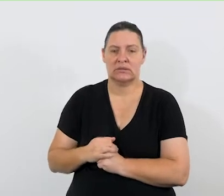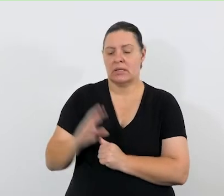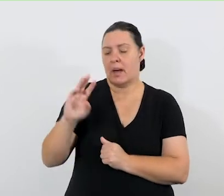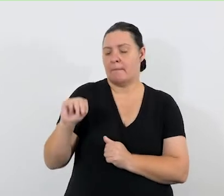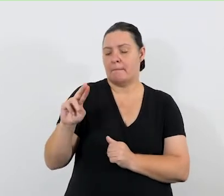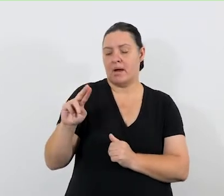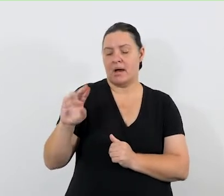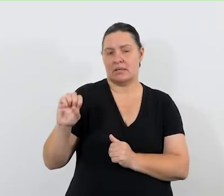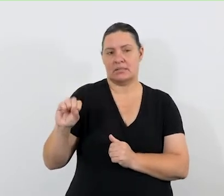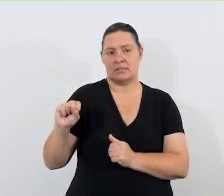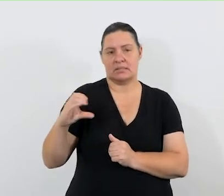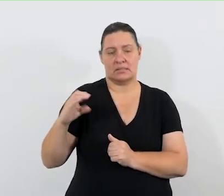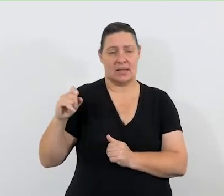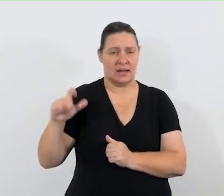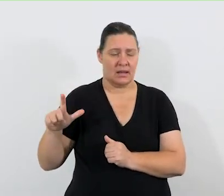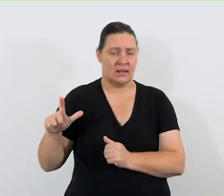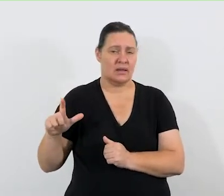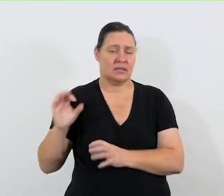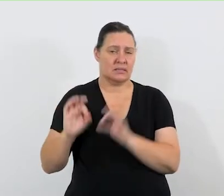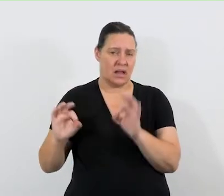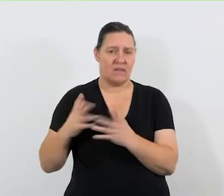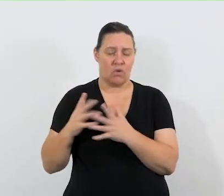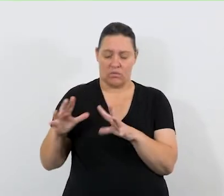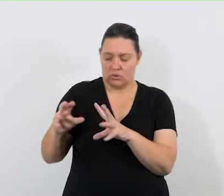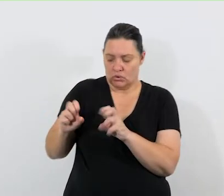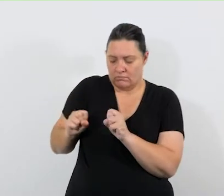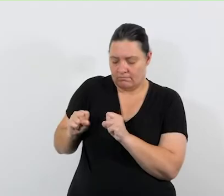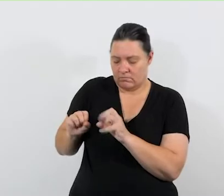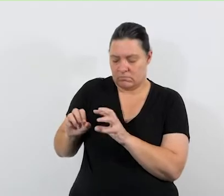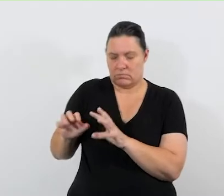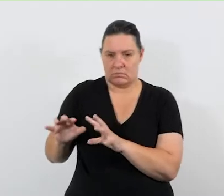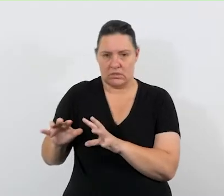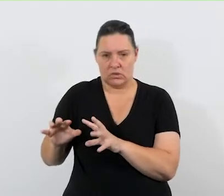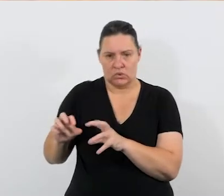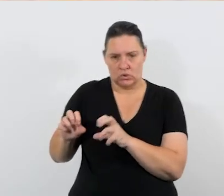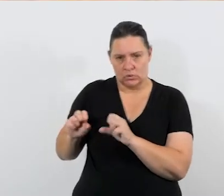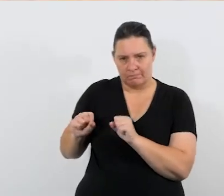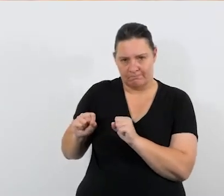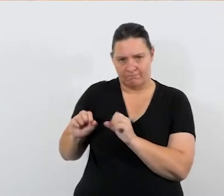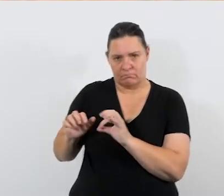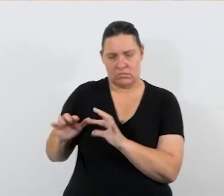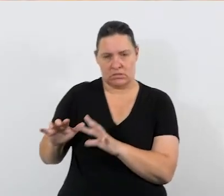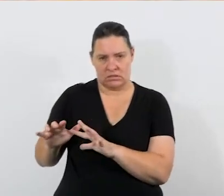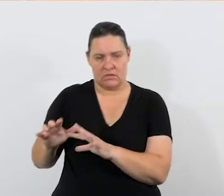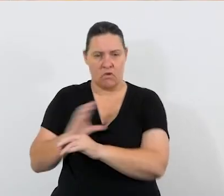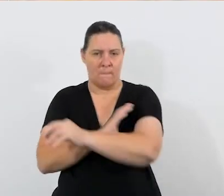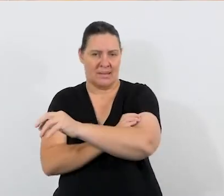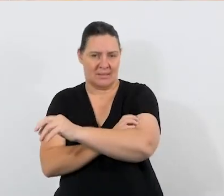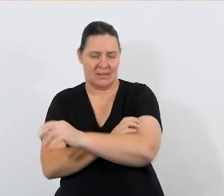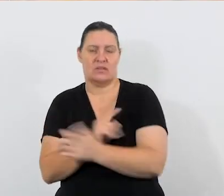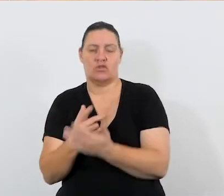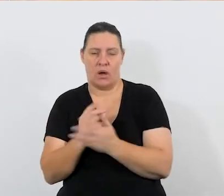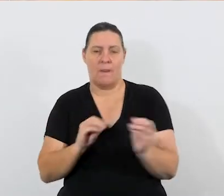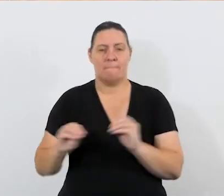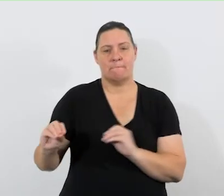for? So muscle cells are responsible for the contractions, or to contract and relax, to allow